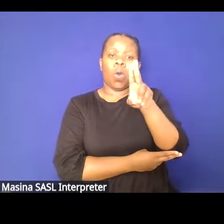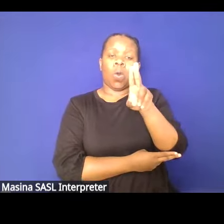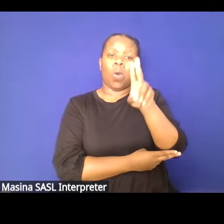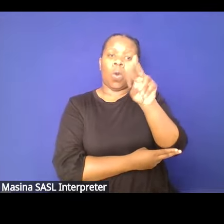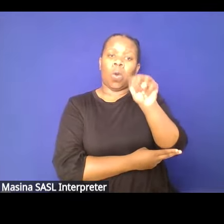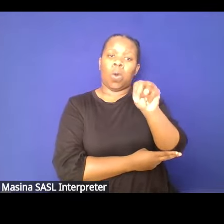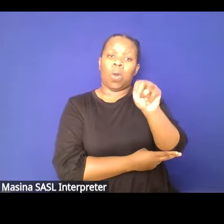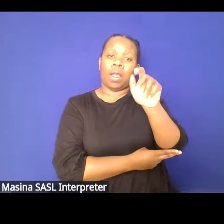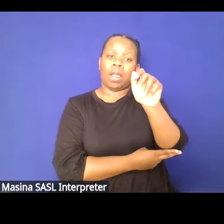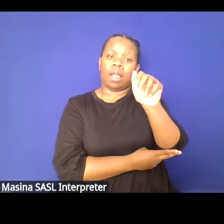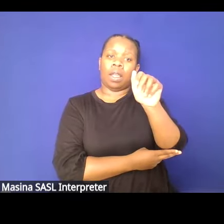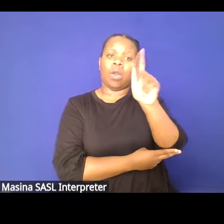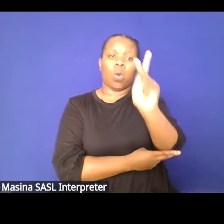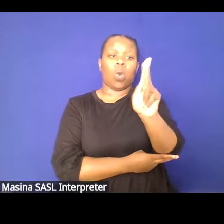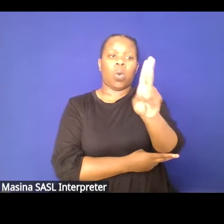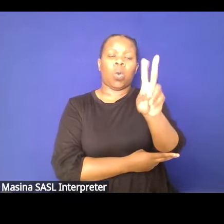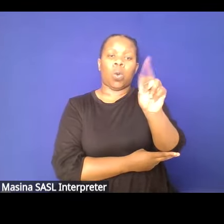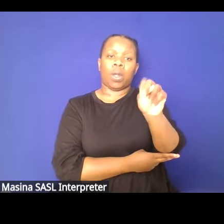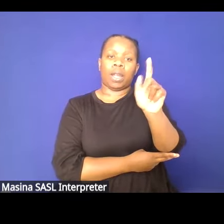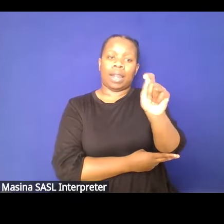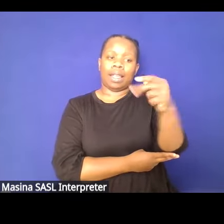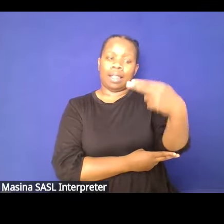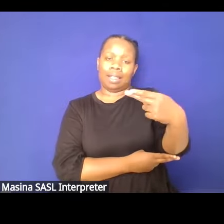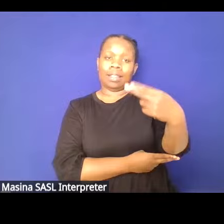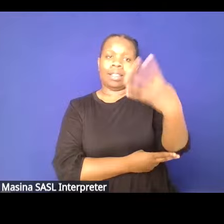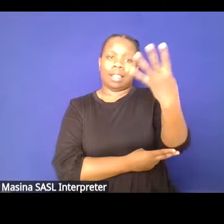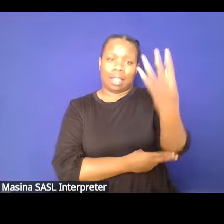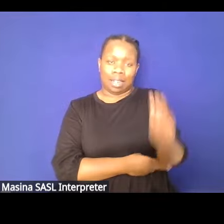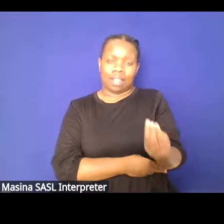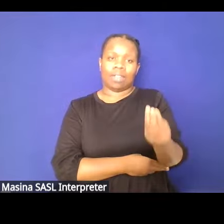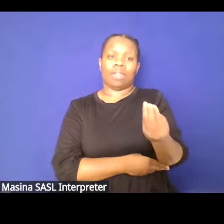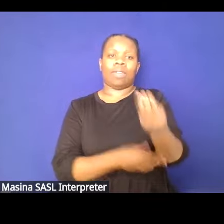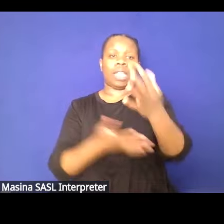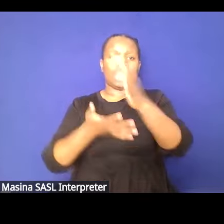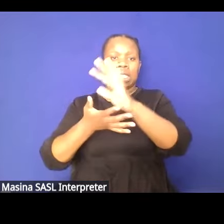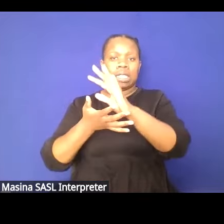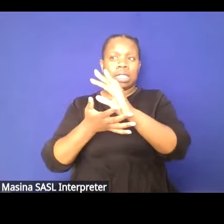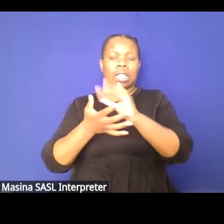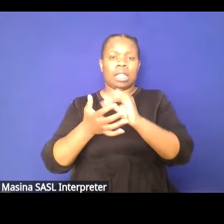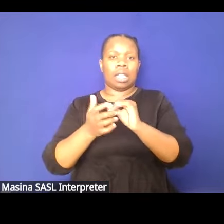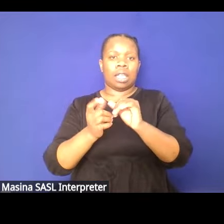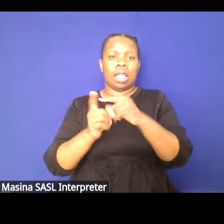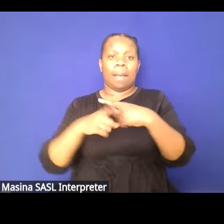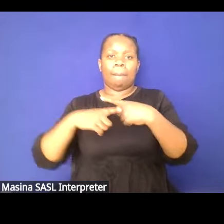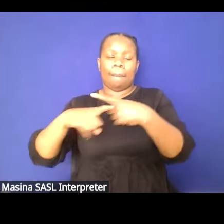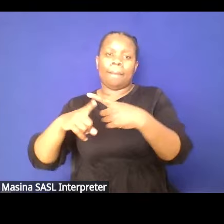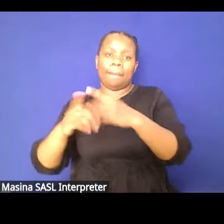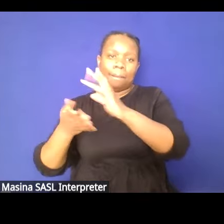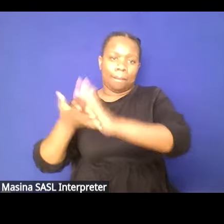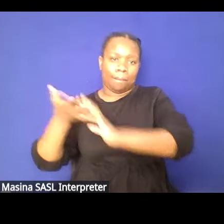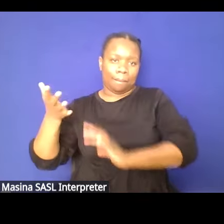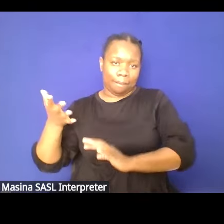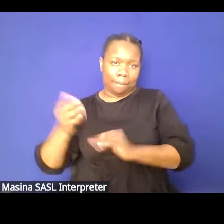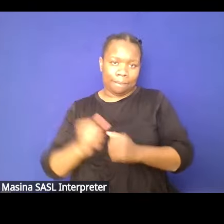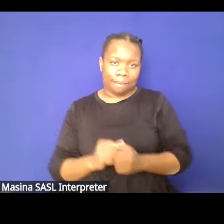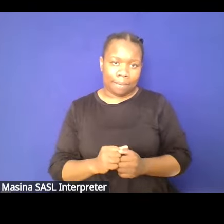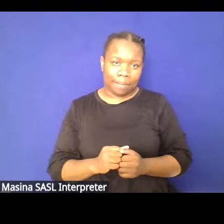Mr. Koenraad Burger, may I please have his bio on the screen? Thank you very much. Let's see.